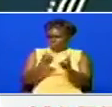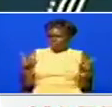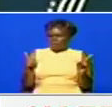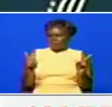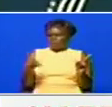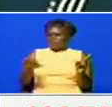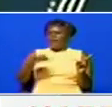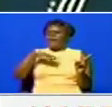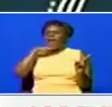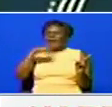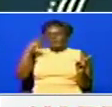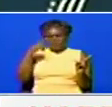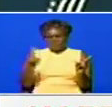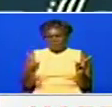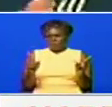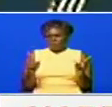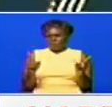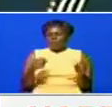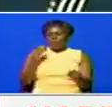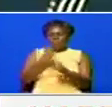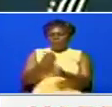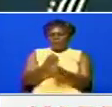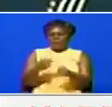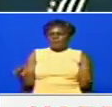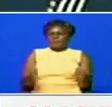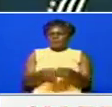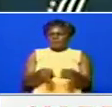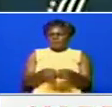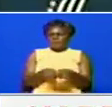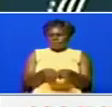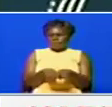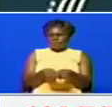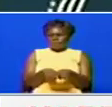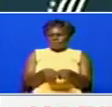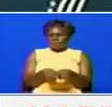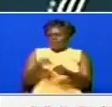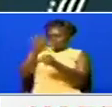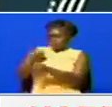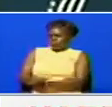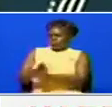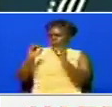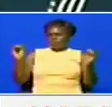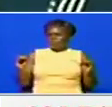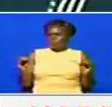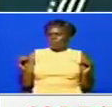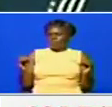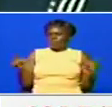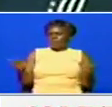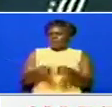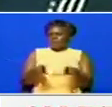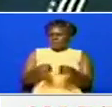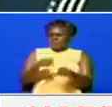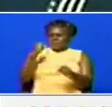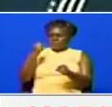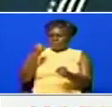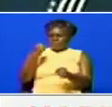for and that they voted for is going to work and that they're not going to be intimidated. And they should also make